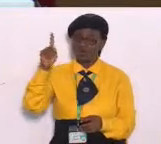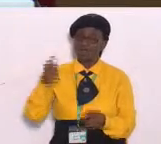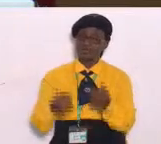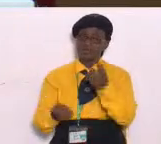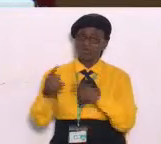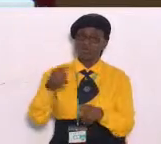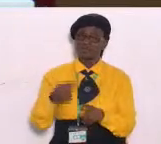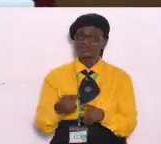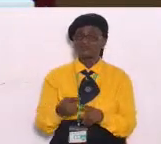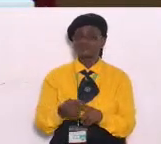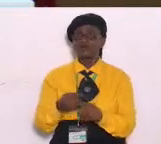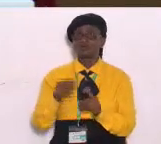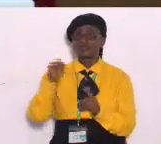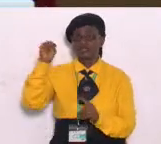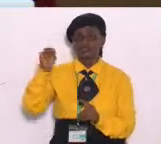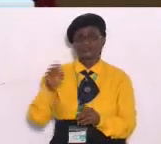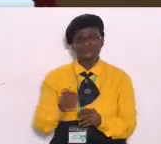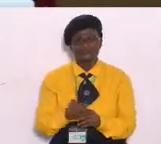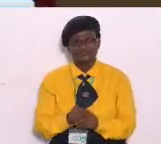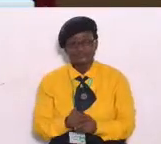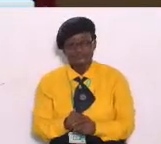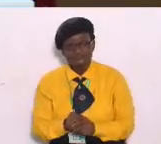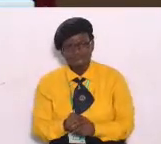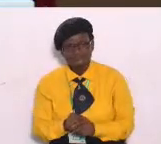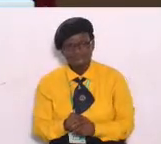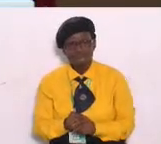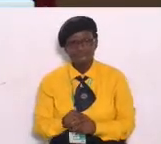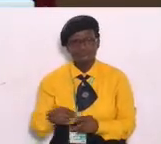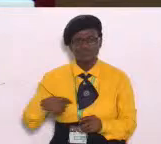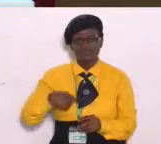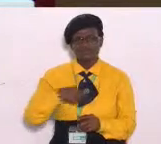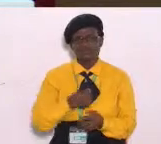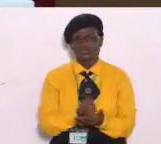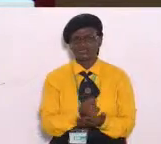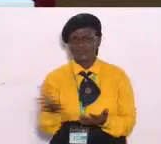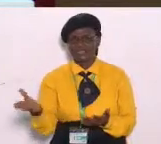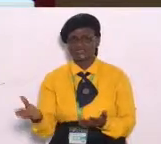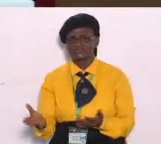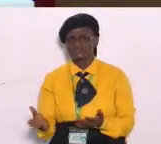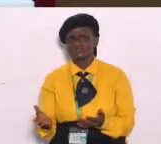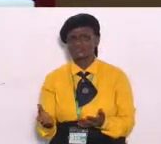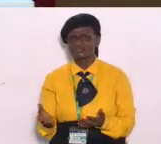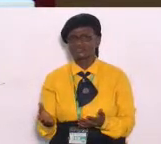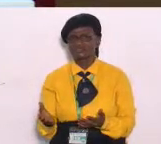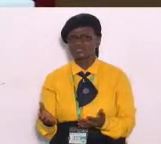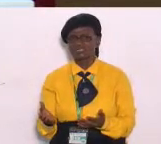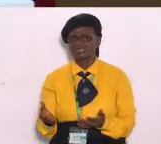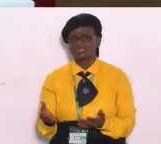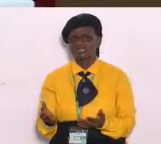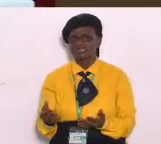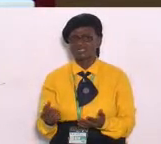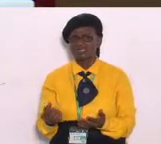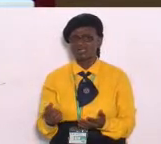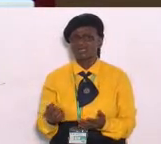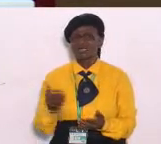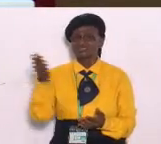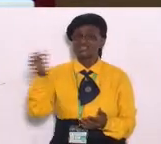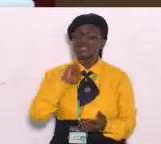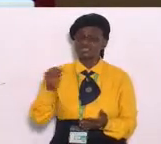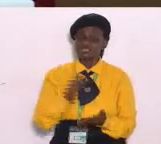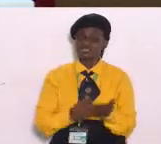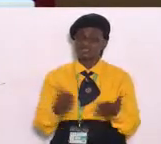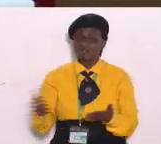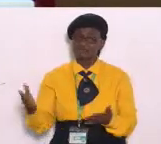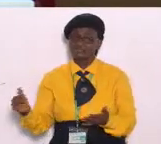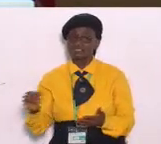No, Daddy, just whisper to me now that there was something I omitted yesterday when I